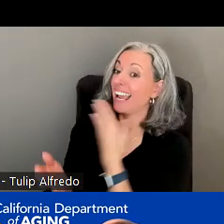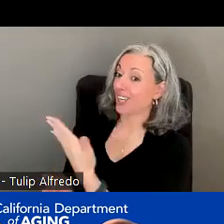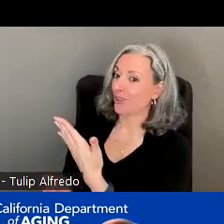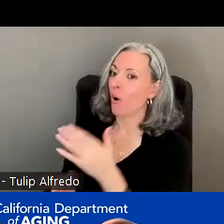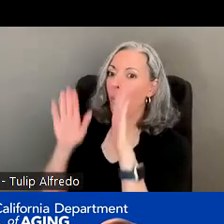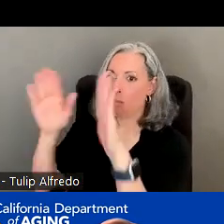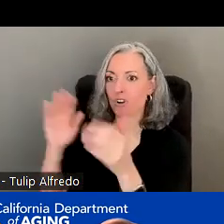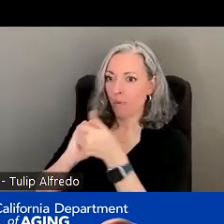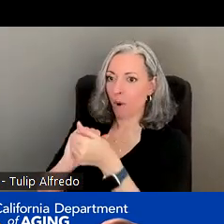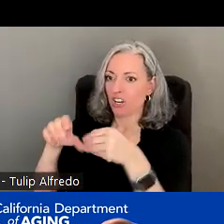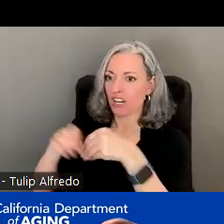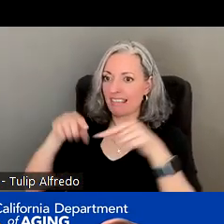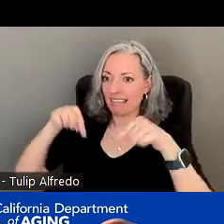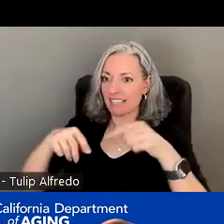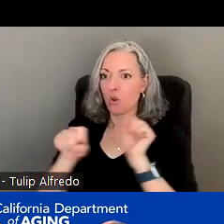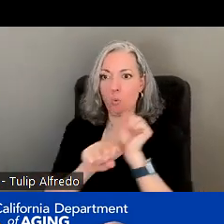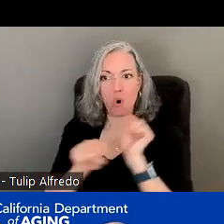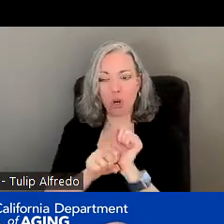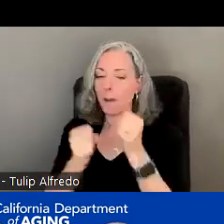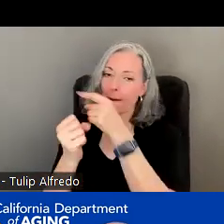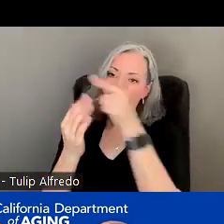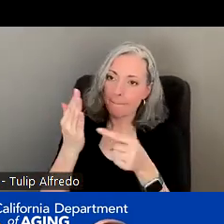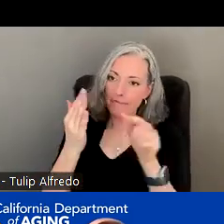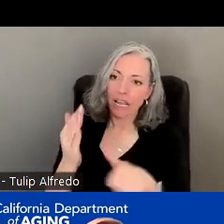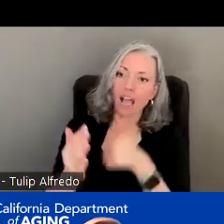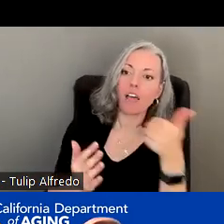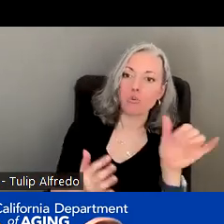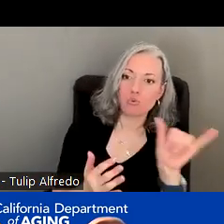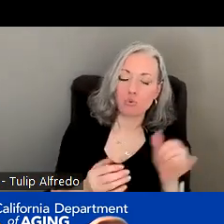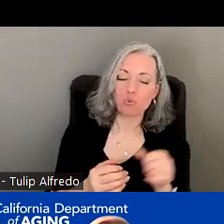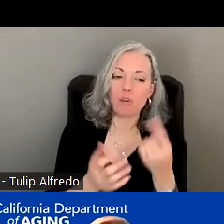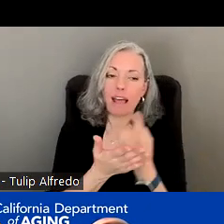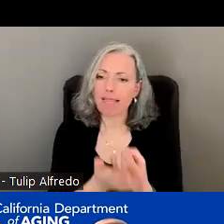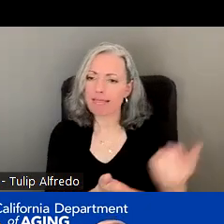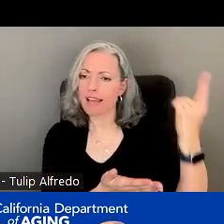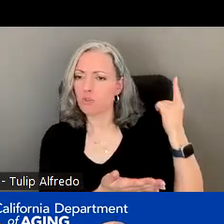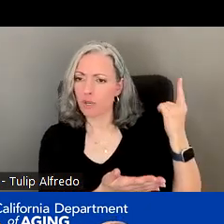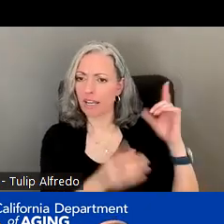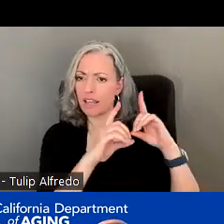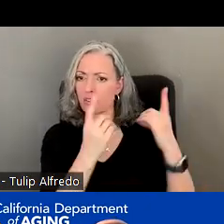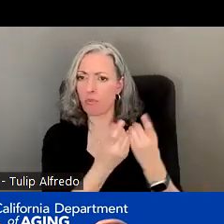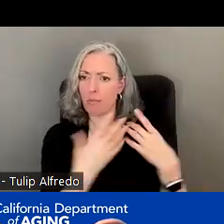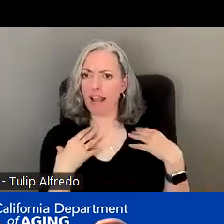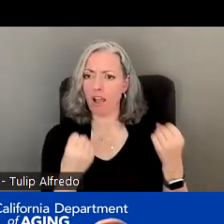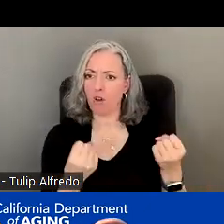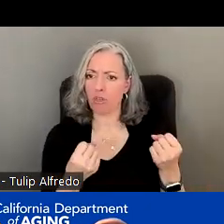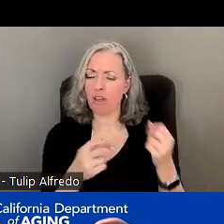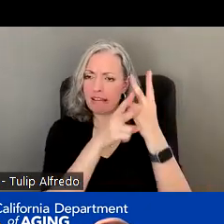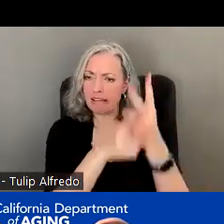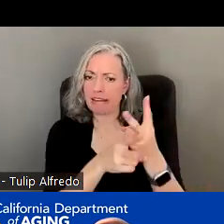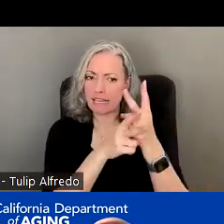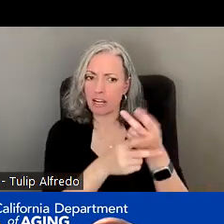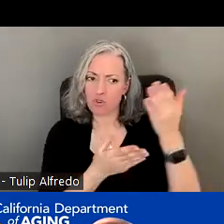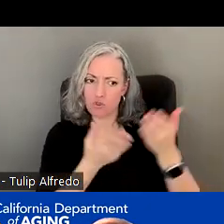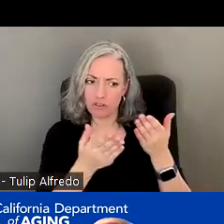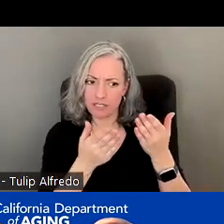this work, but many, many others. And then just last week, the Department of Healthcare Services launched their Medi-Cal Health